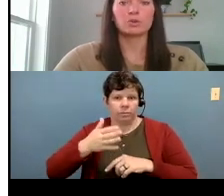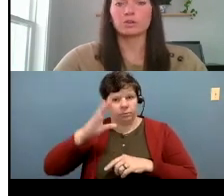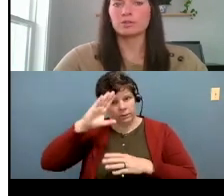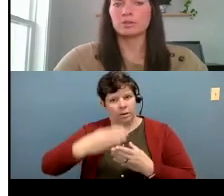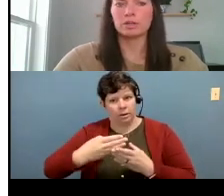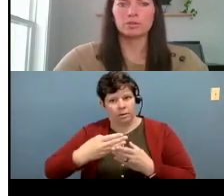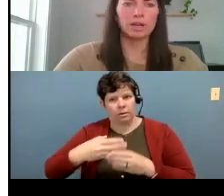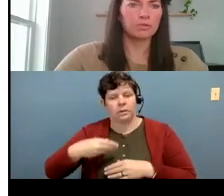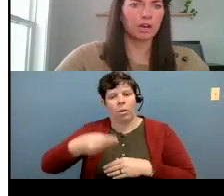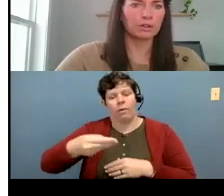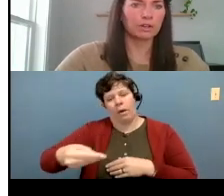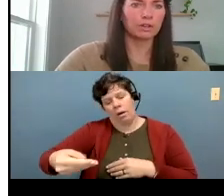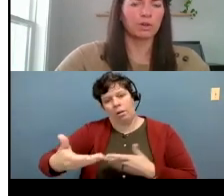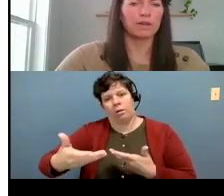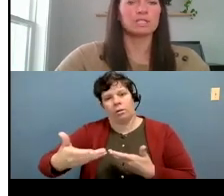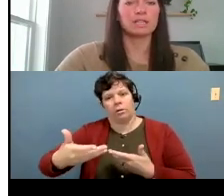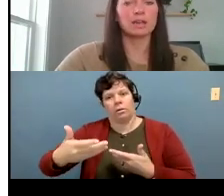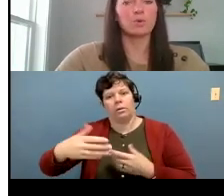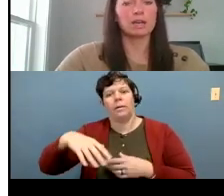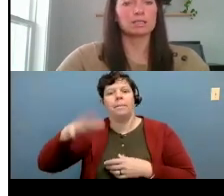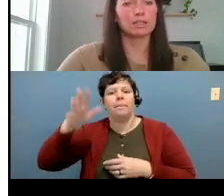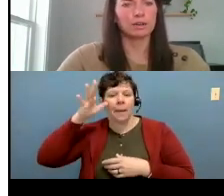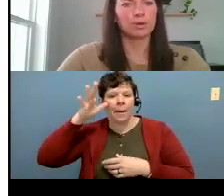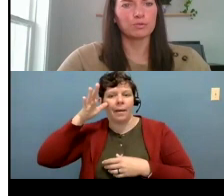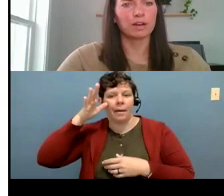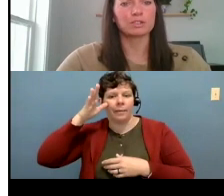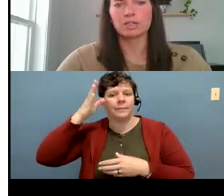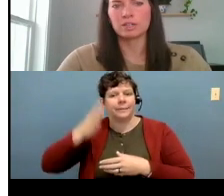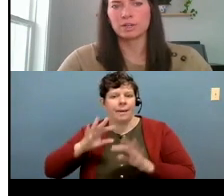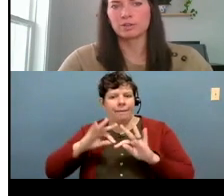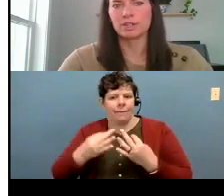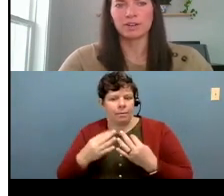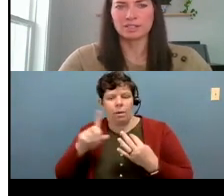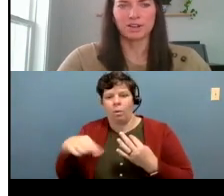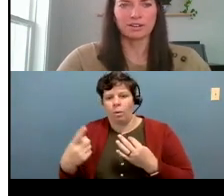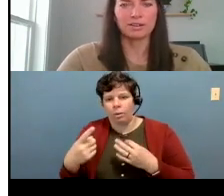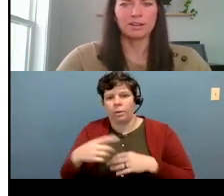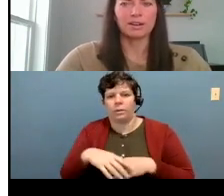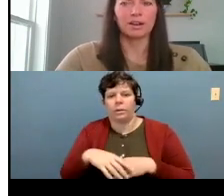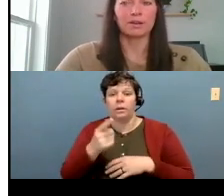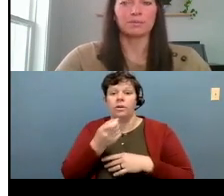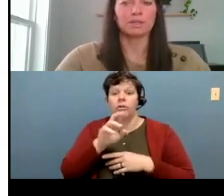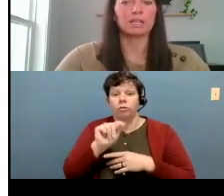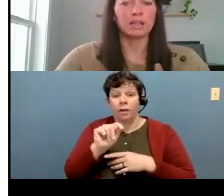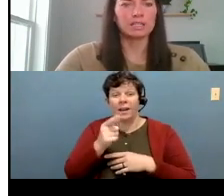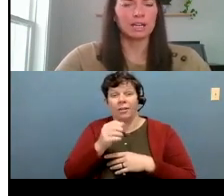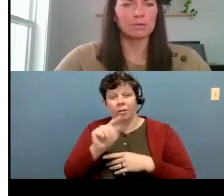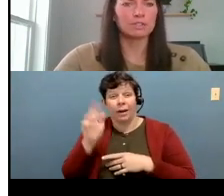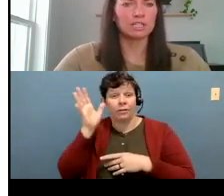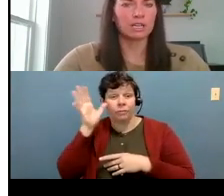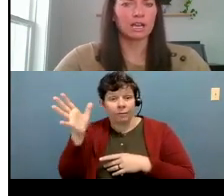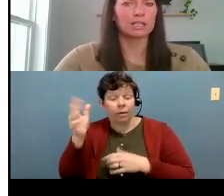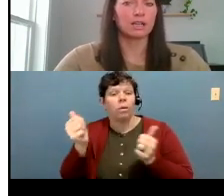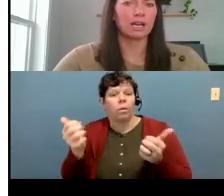So great-great-great-great-grandfather will have the same YSTR profile as great-great-great-great-grandson. Again, this type